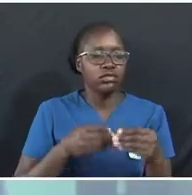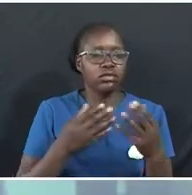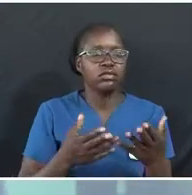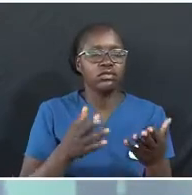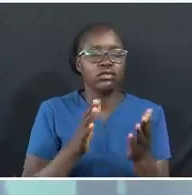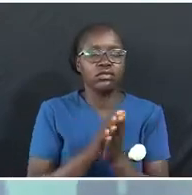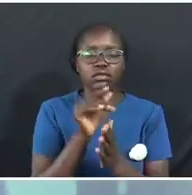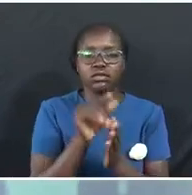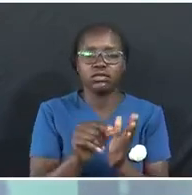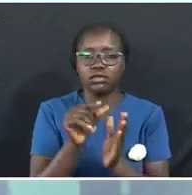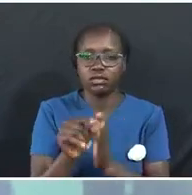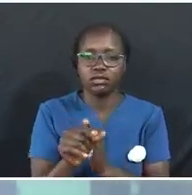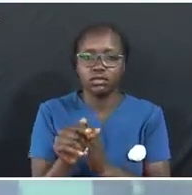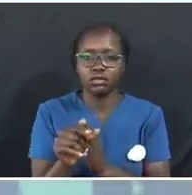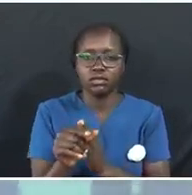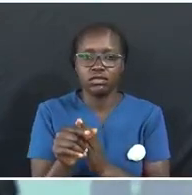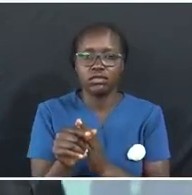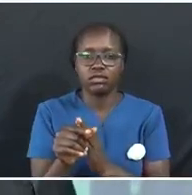person.